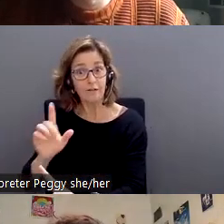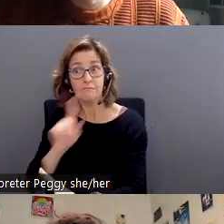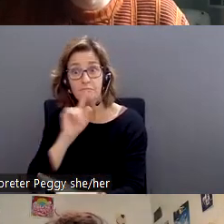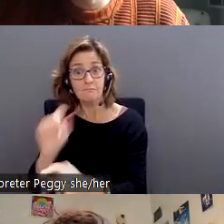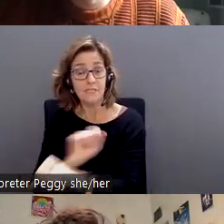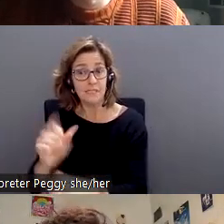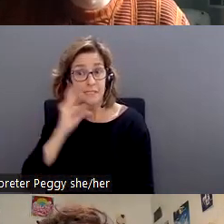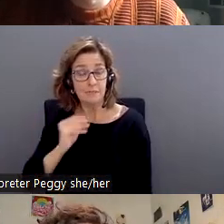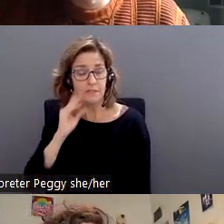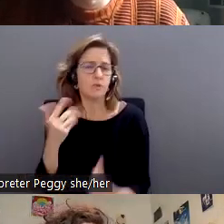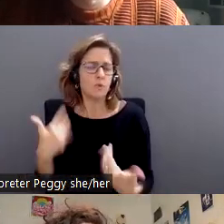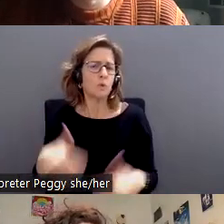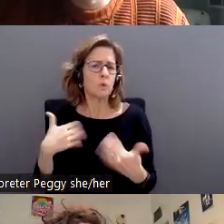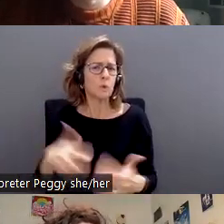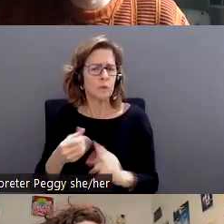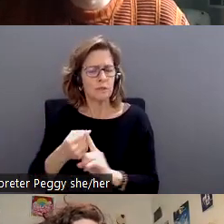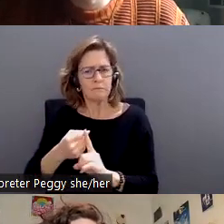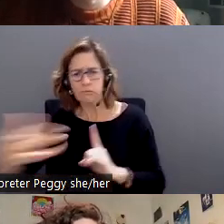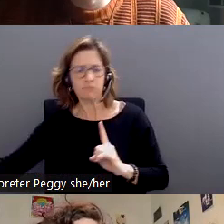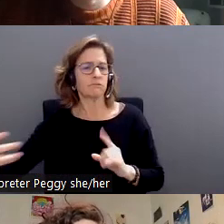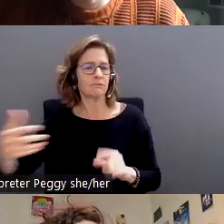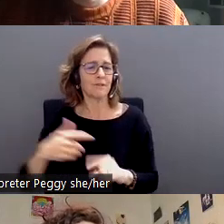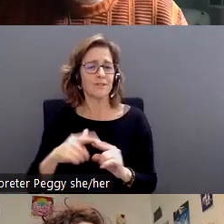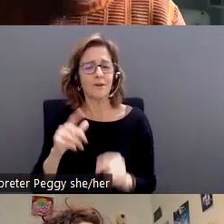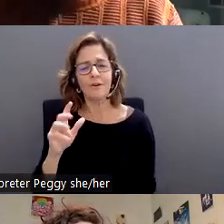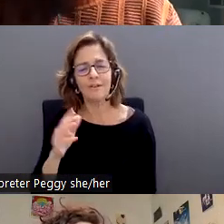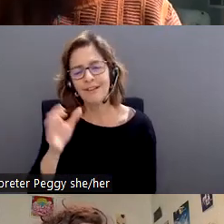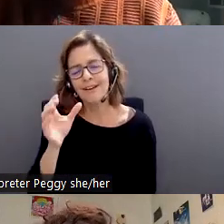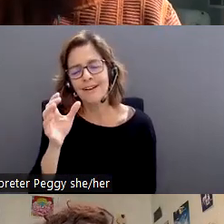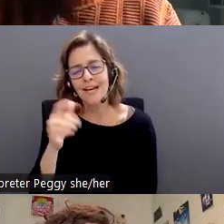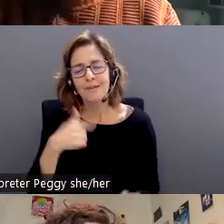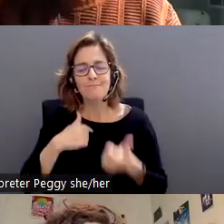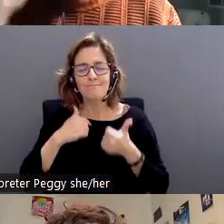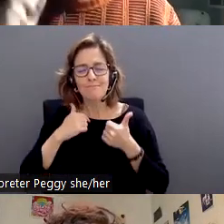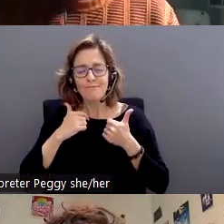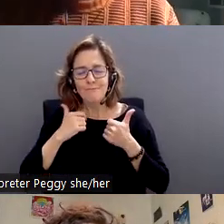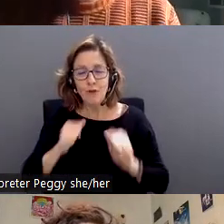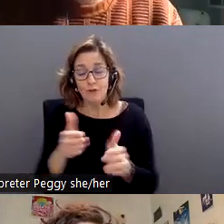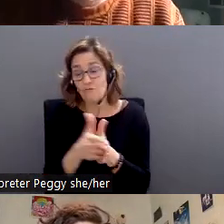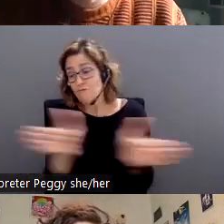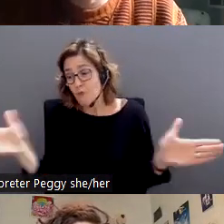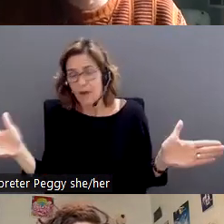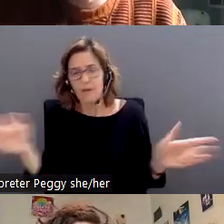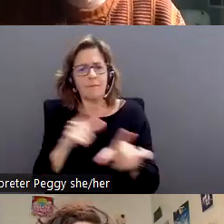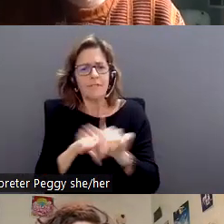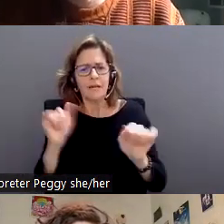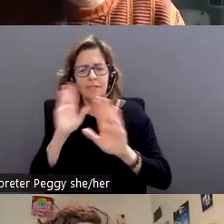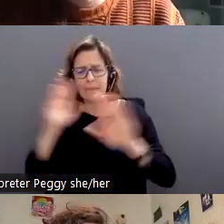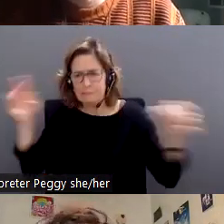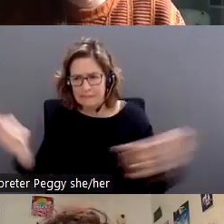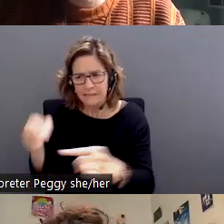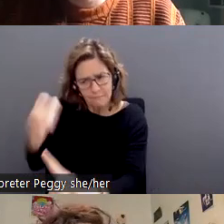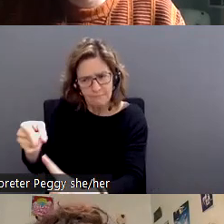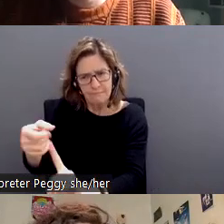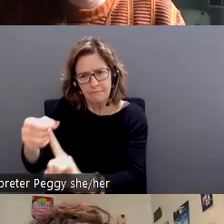riff on that concept. We could dig into the specificity there, but I do think that is going to